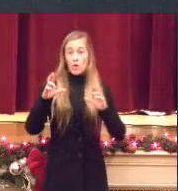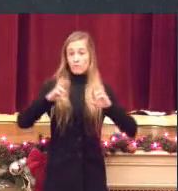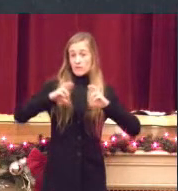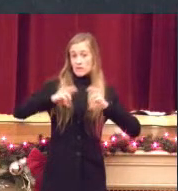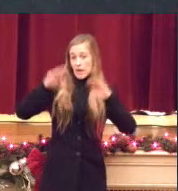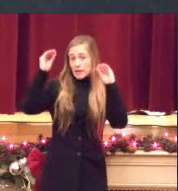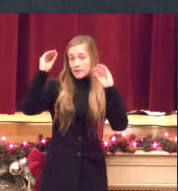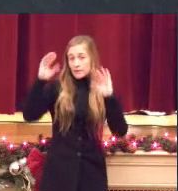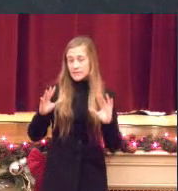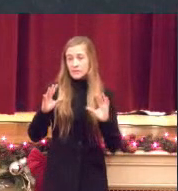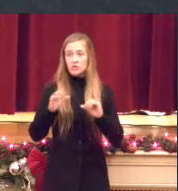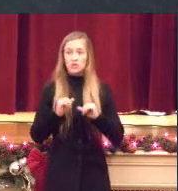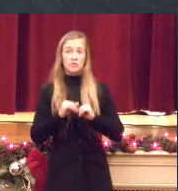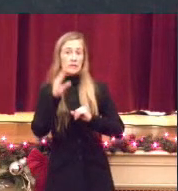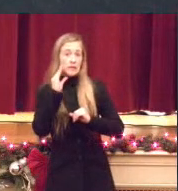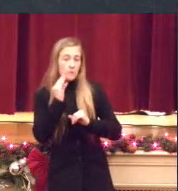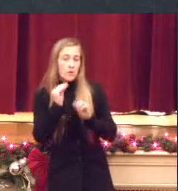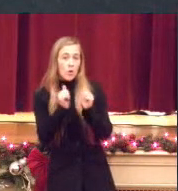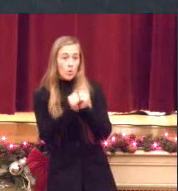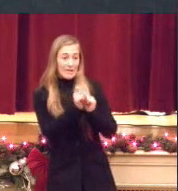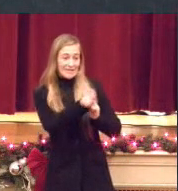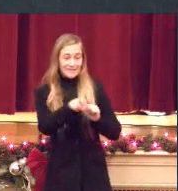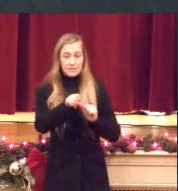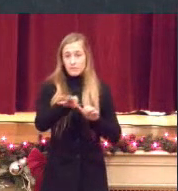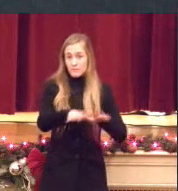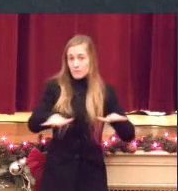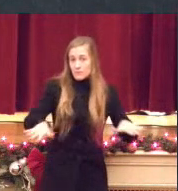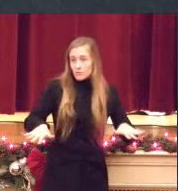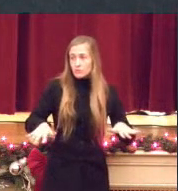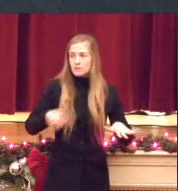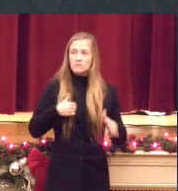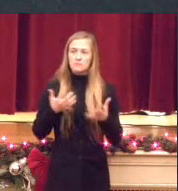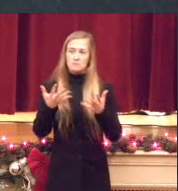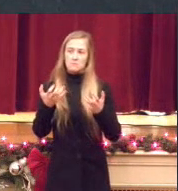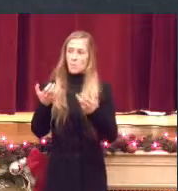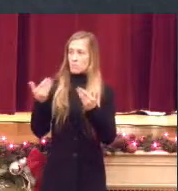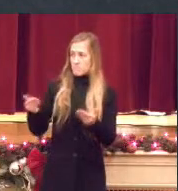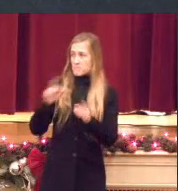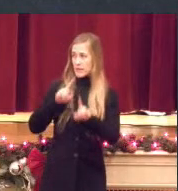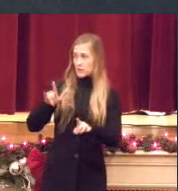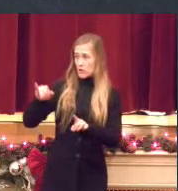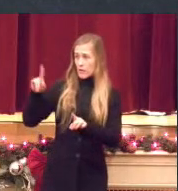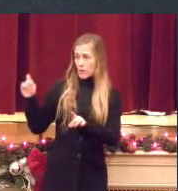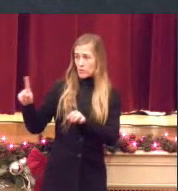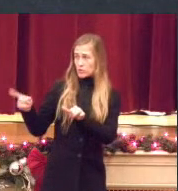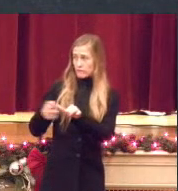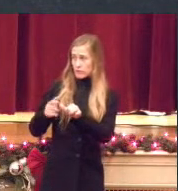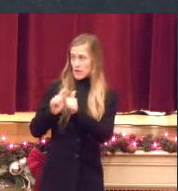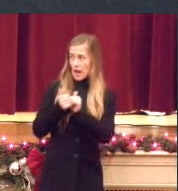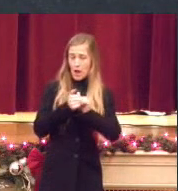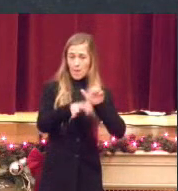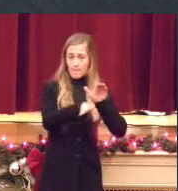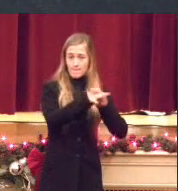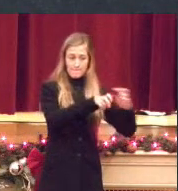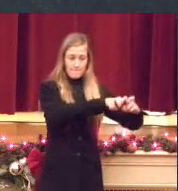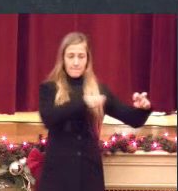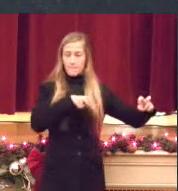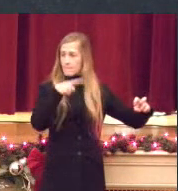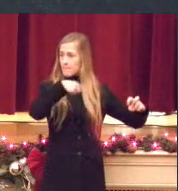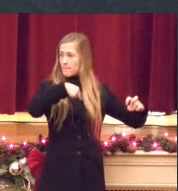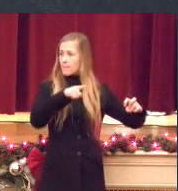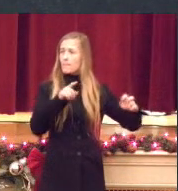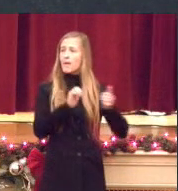what experience will they need? So I will let you answer that question first as to how that advisory committee will